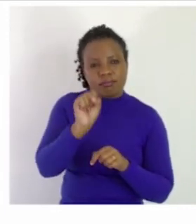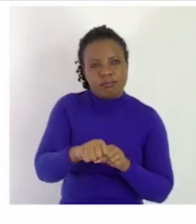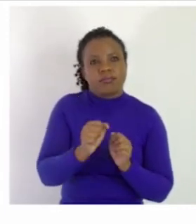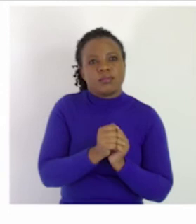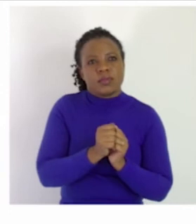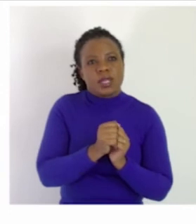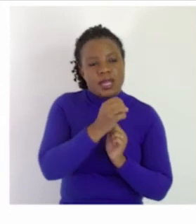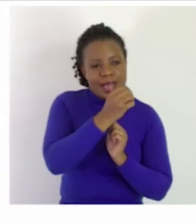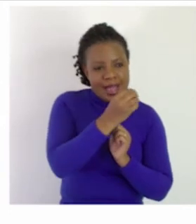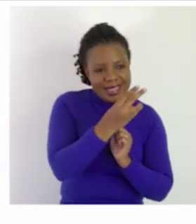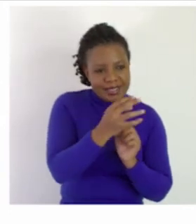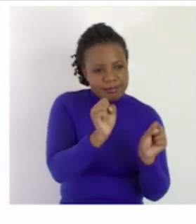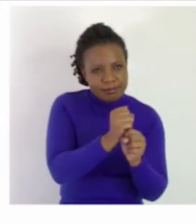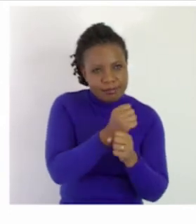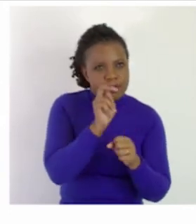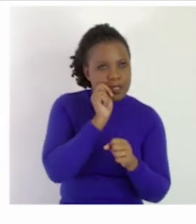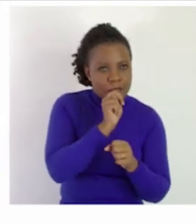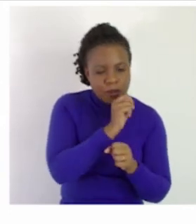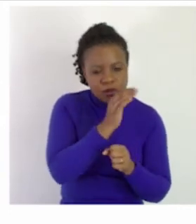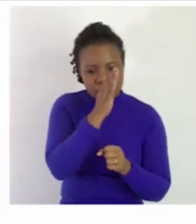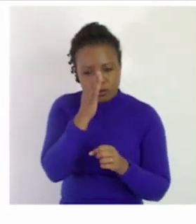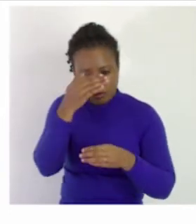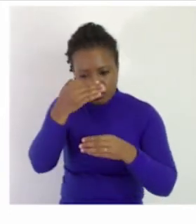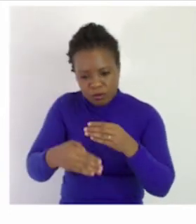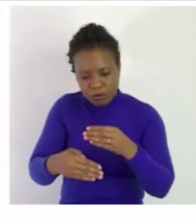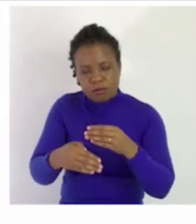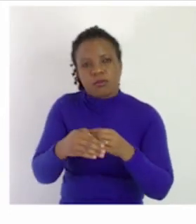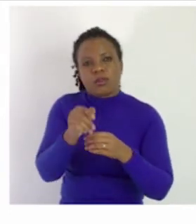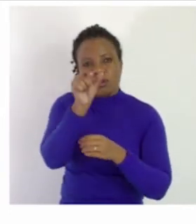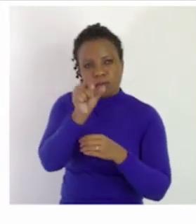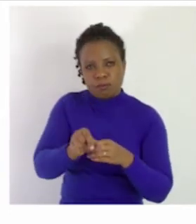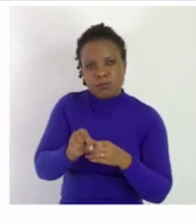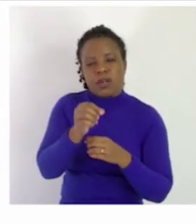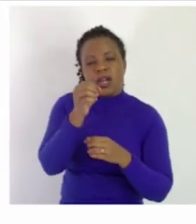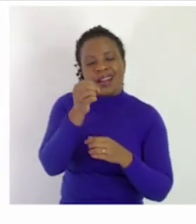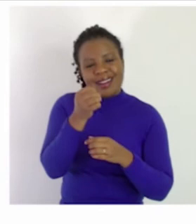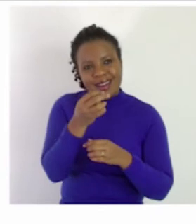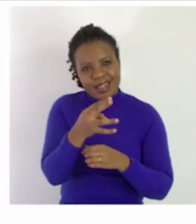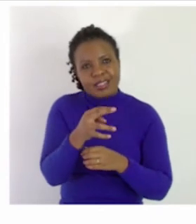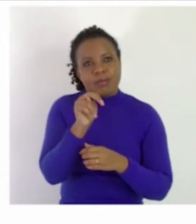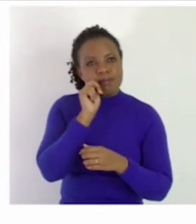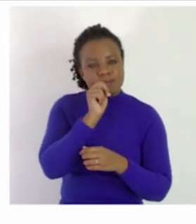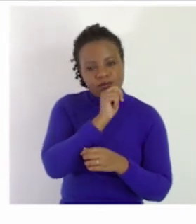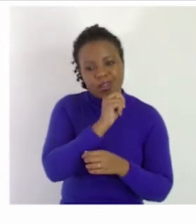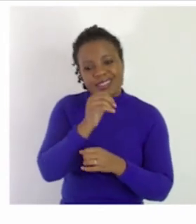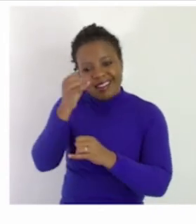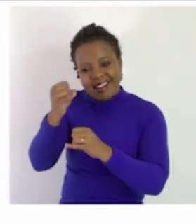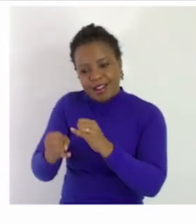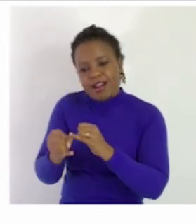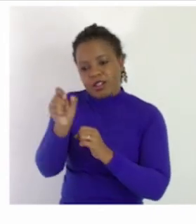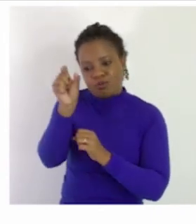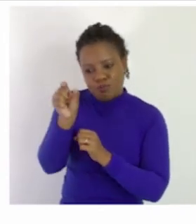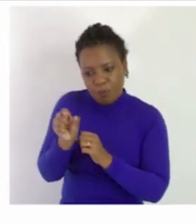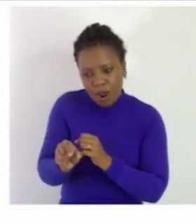or uncountable nouns. Write the plural form of the countable nouns.